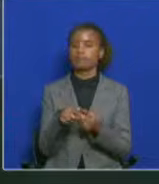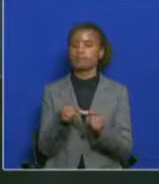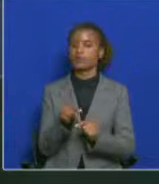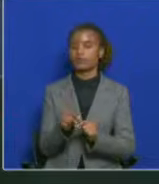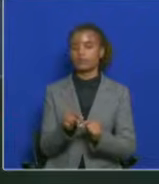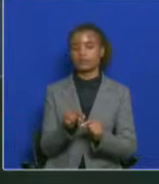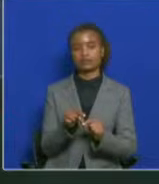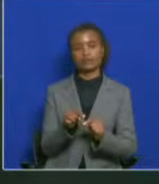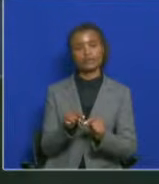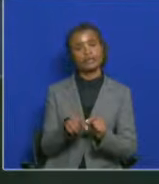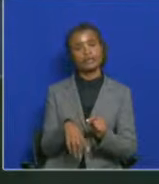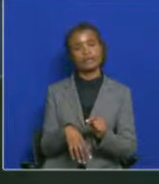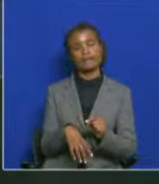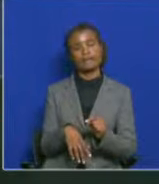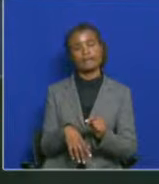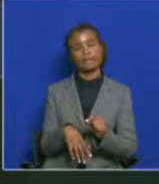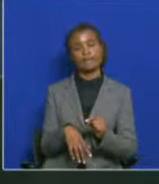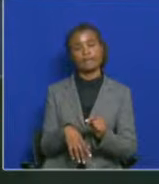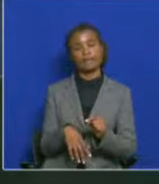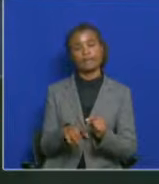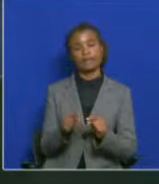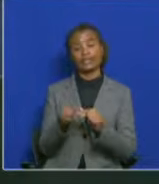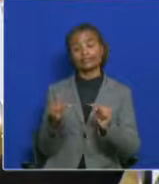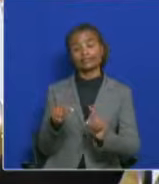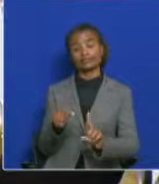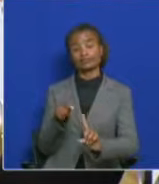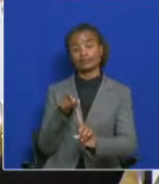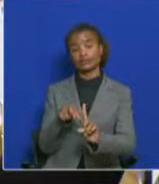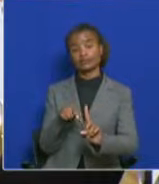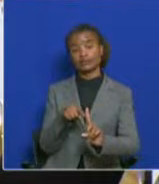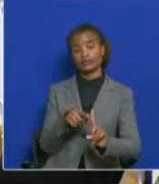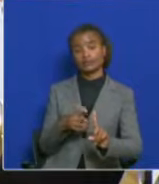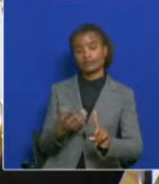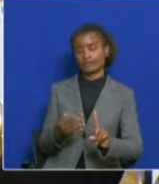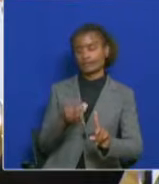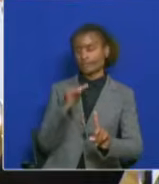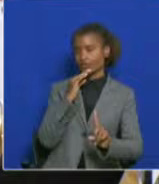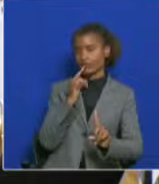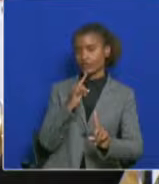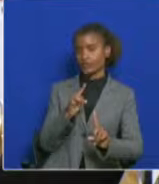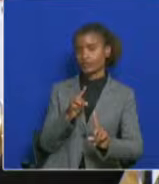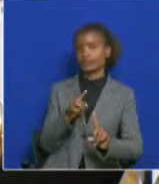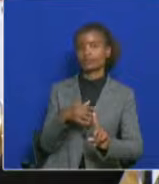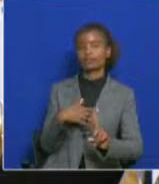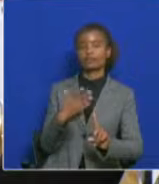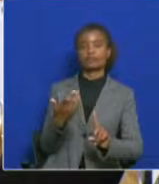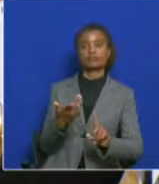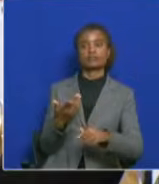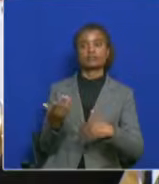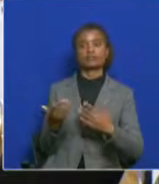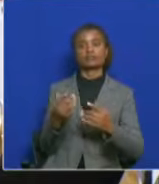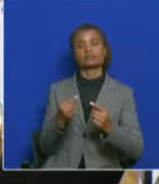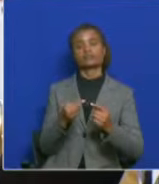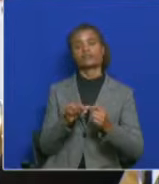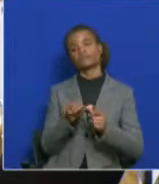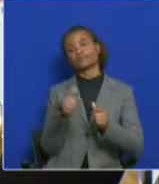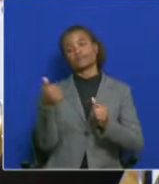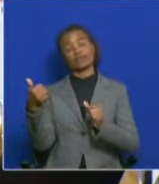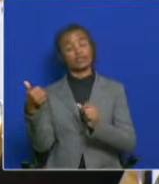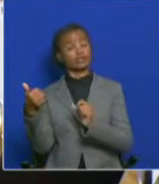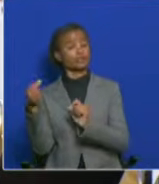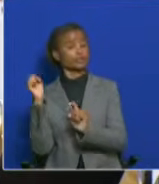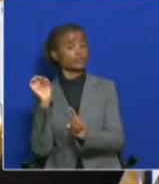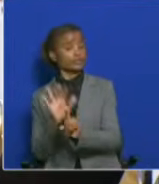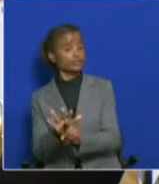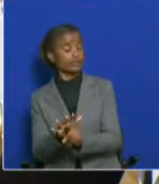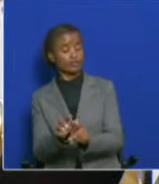against the journalist? I mean, it could mean counterintelligence, it could mean counterattack, it could mean,